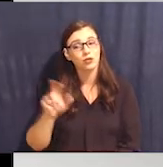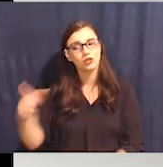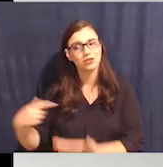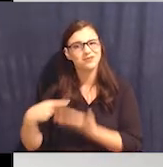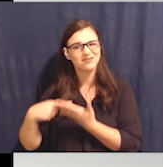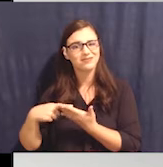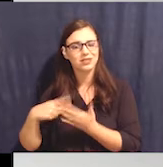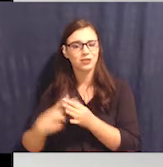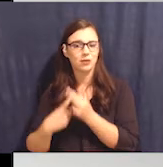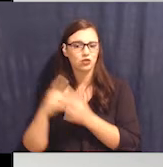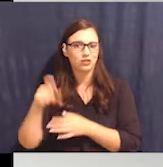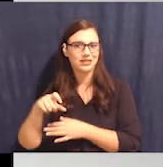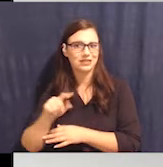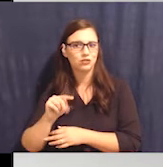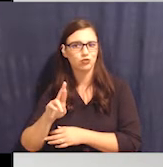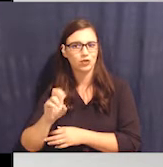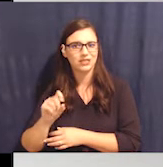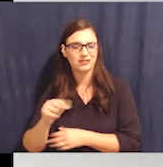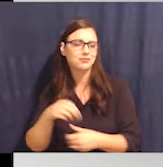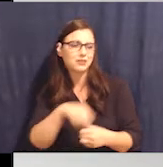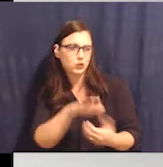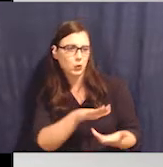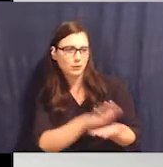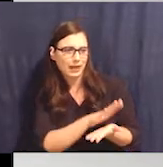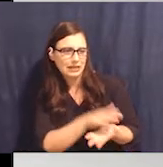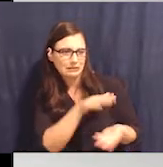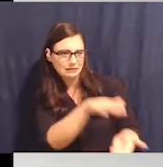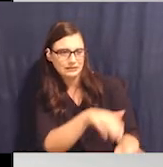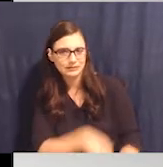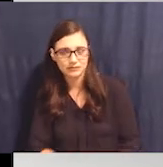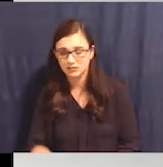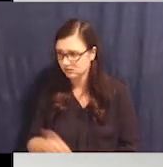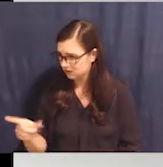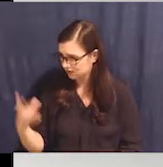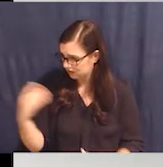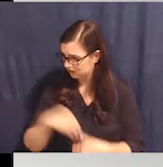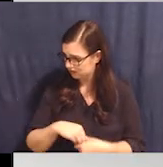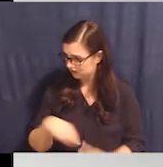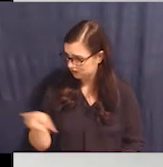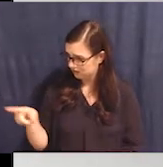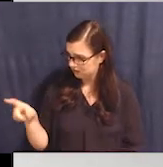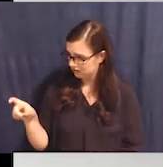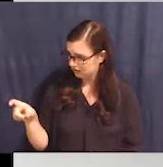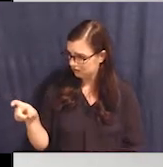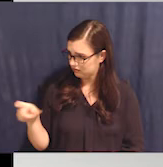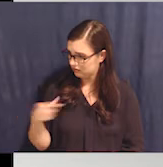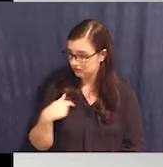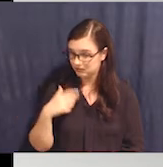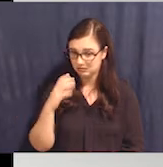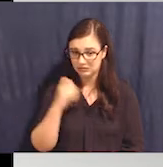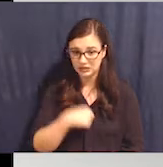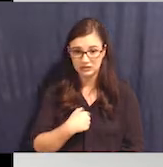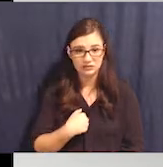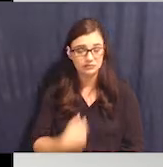she discusses the Special Needs Trust. It's in your packet. What? Did you put that there?